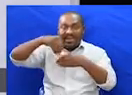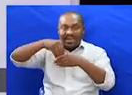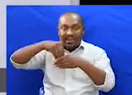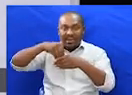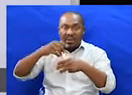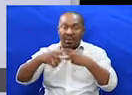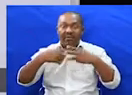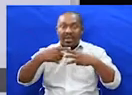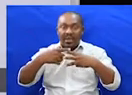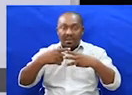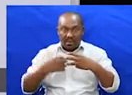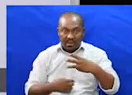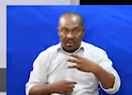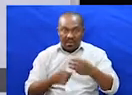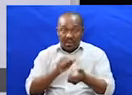one,